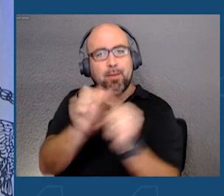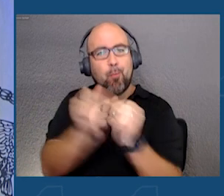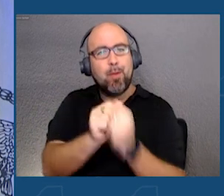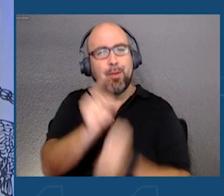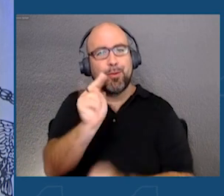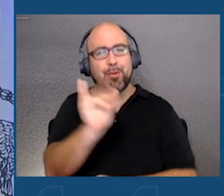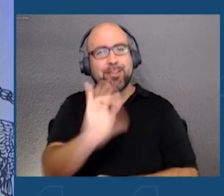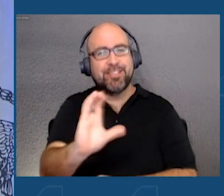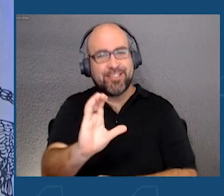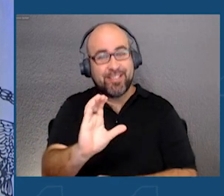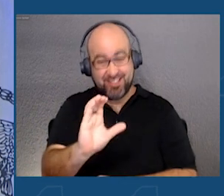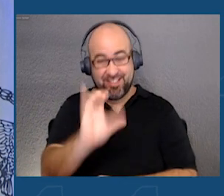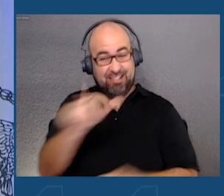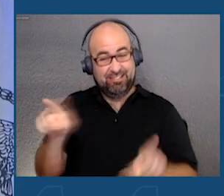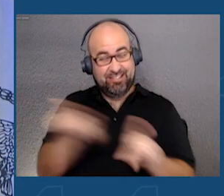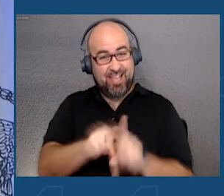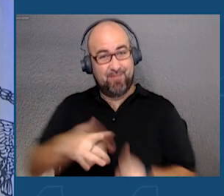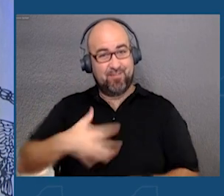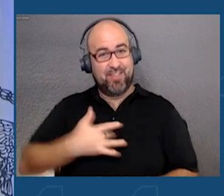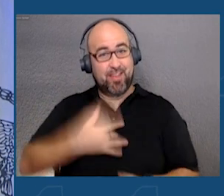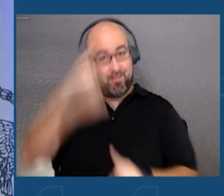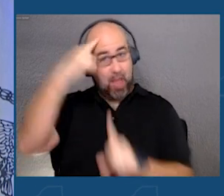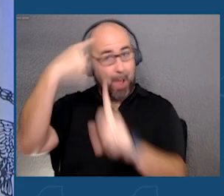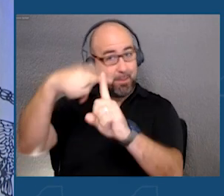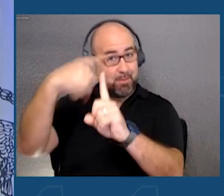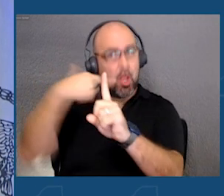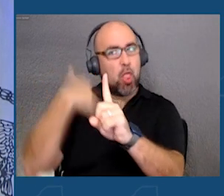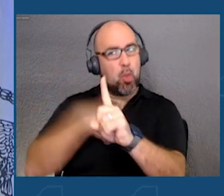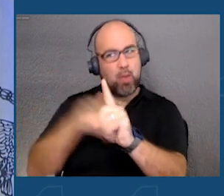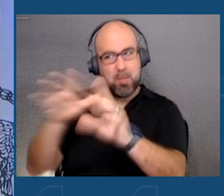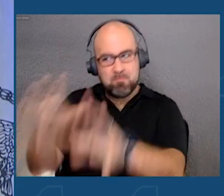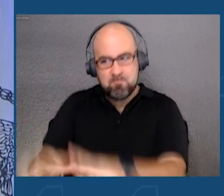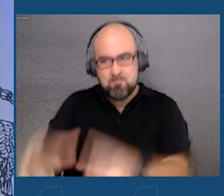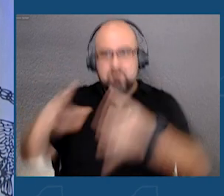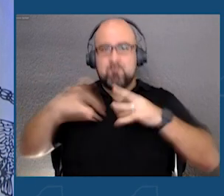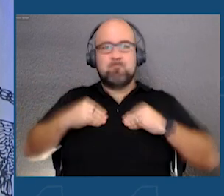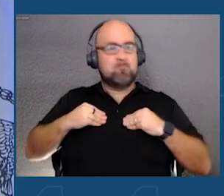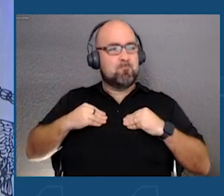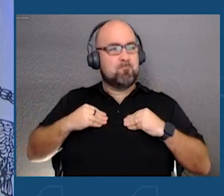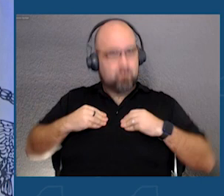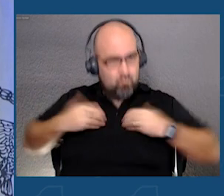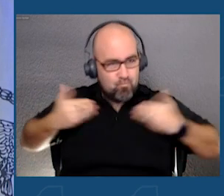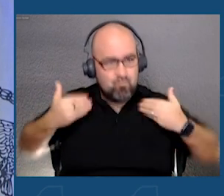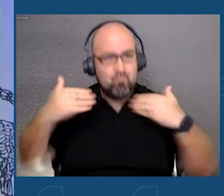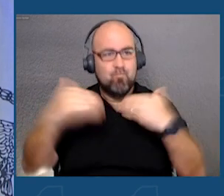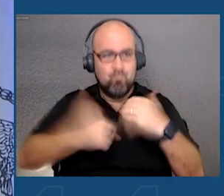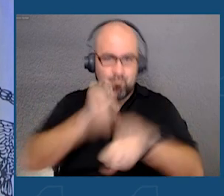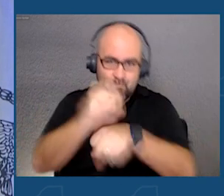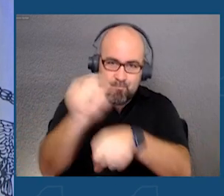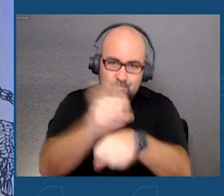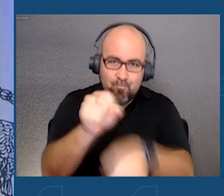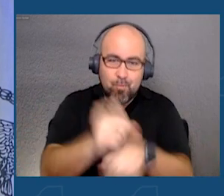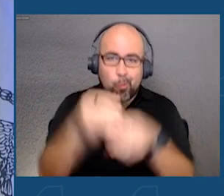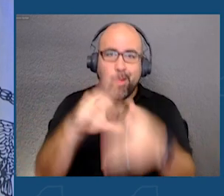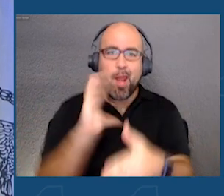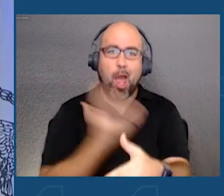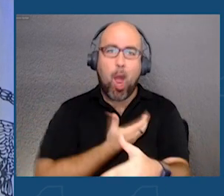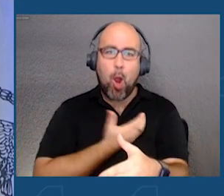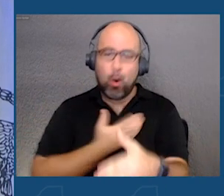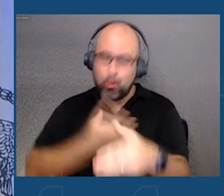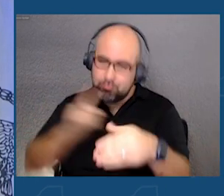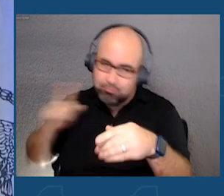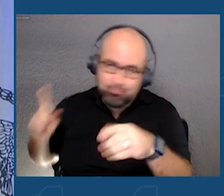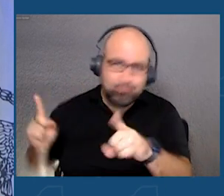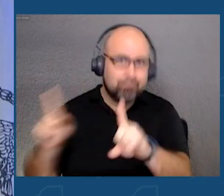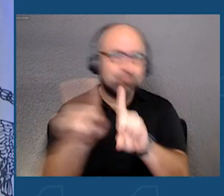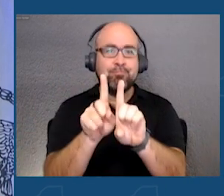same sense of optimism that we harness and put to work to lead our comeback. Come a long way since the